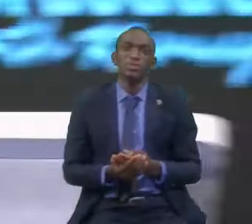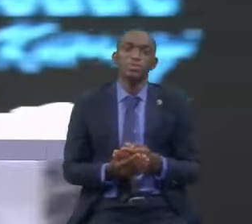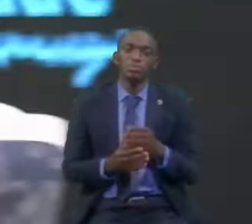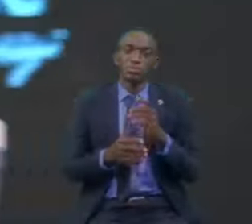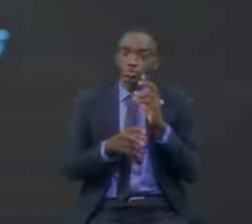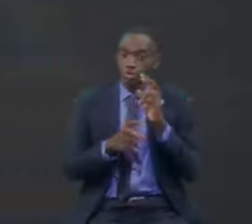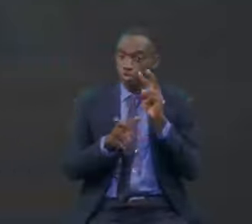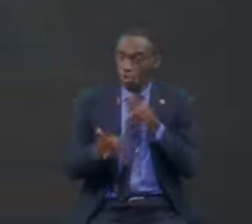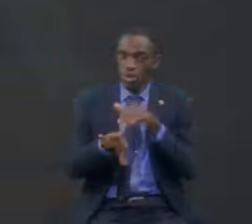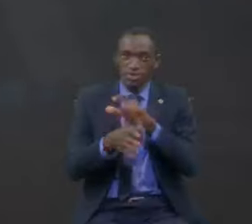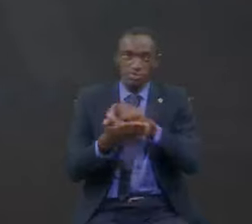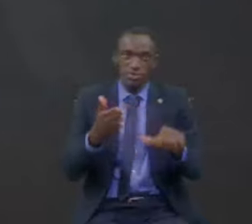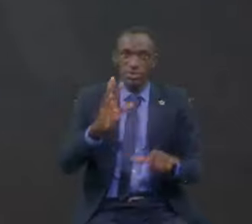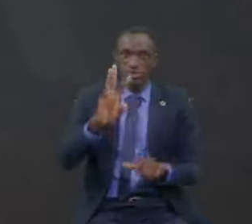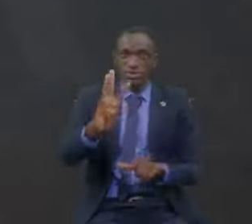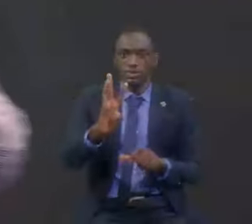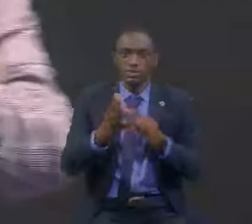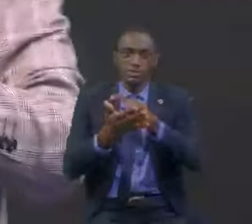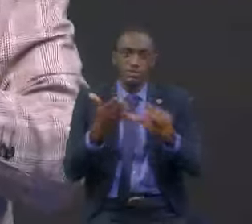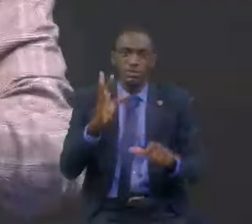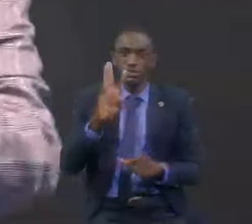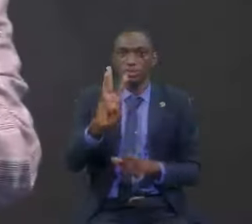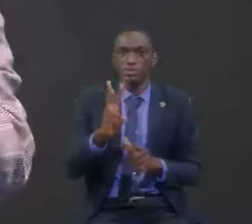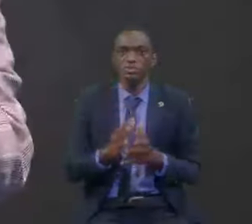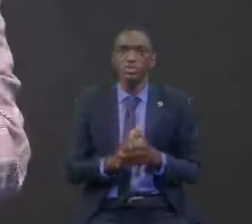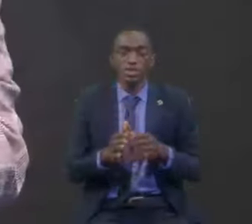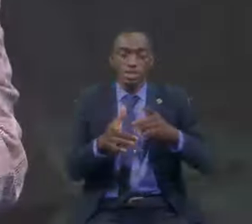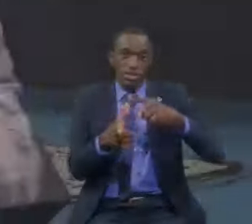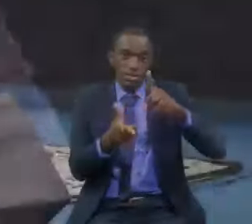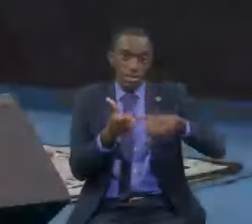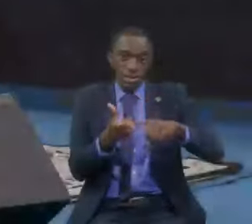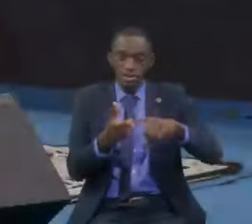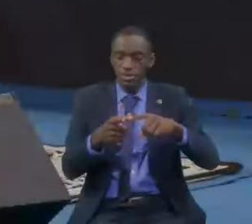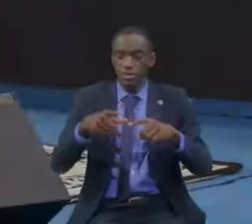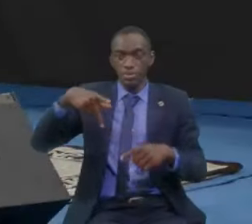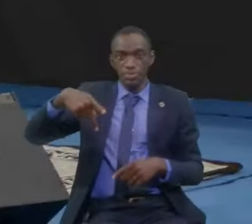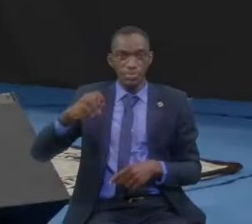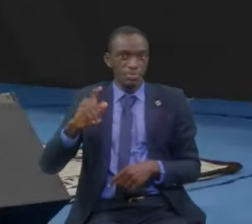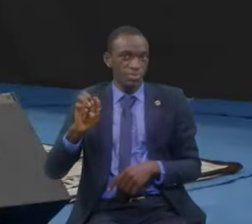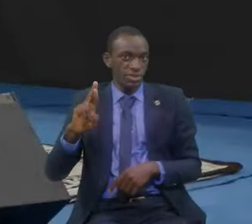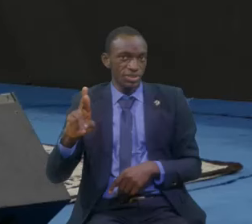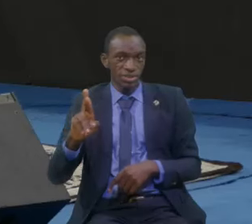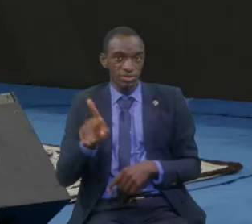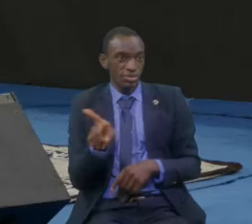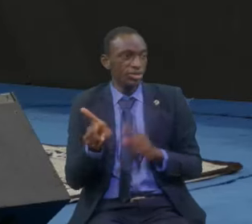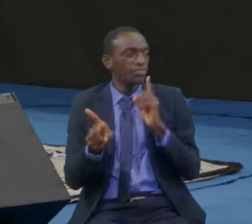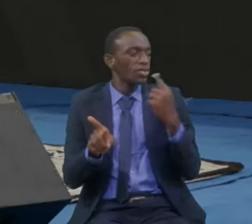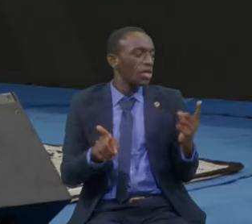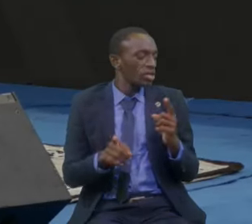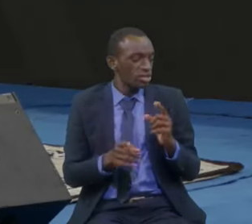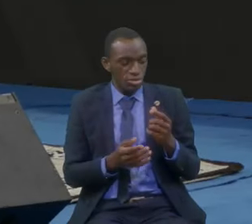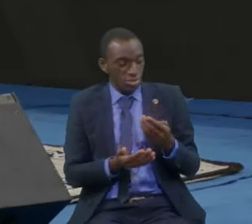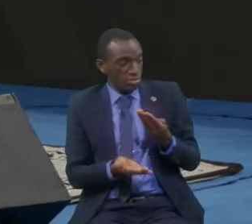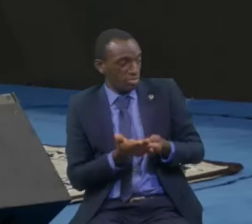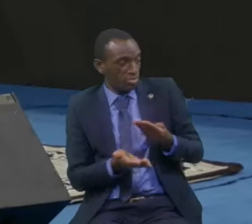in verse six then Peter said silver and